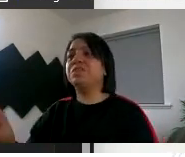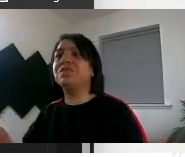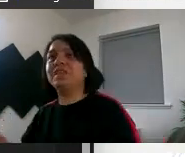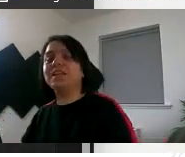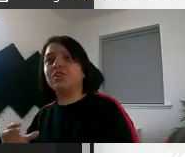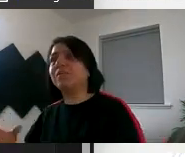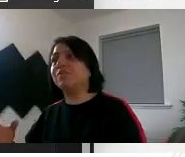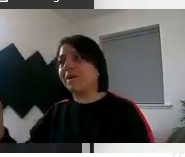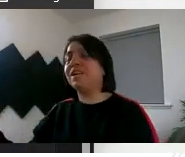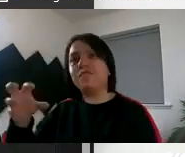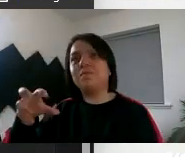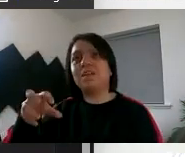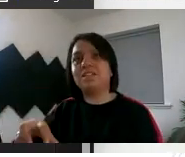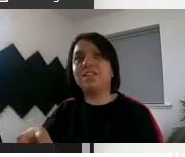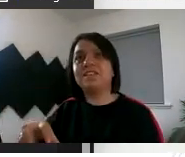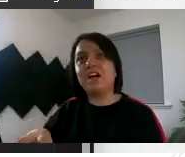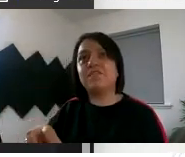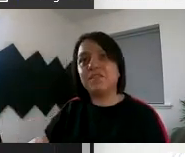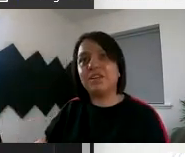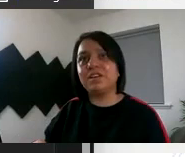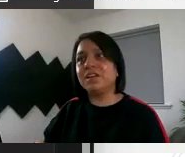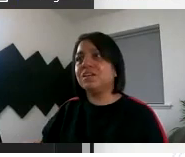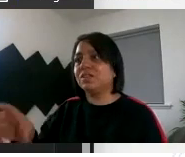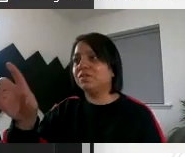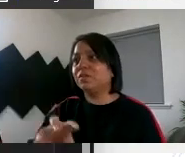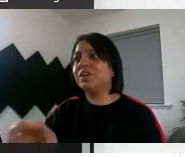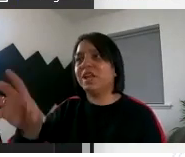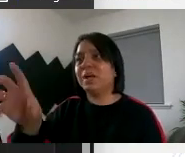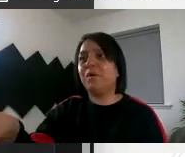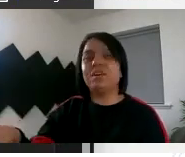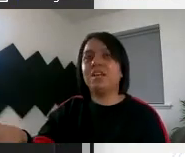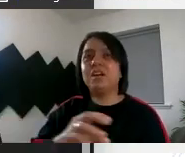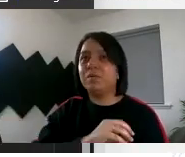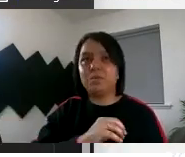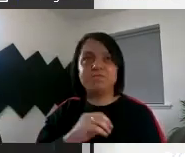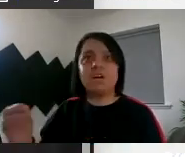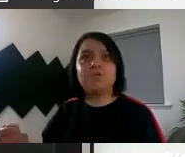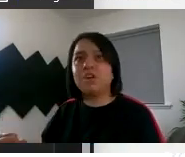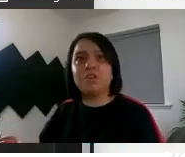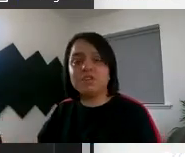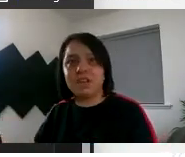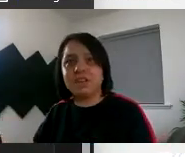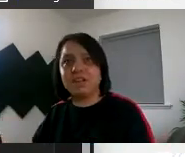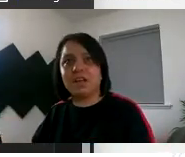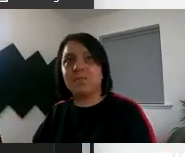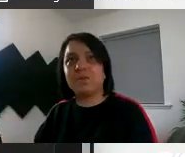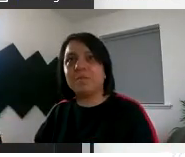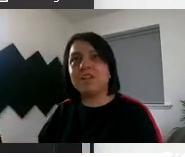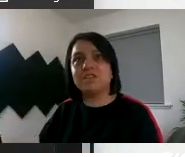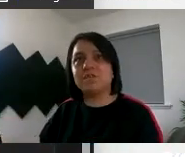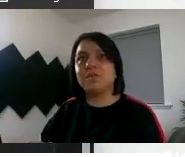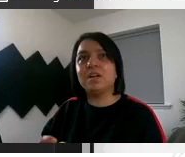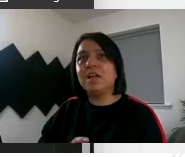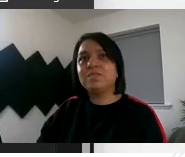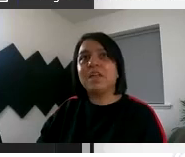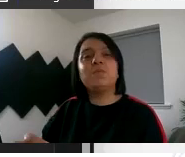he's using is coming mainly from, like you said, South London. So the words like Barney, we don't use that in the Midlands